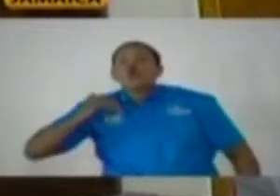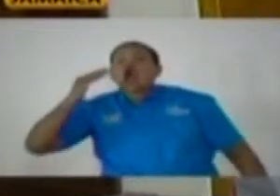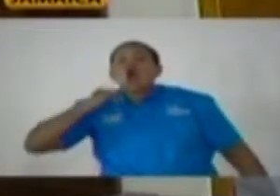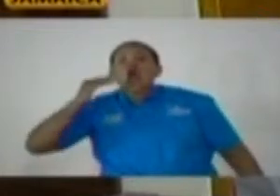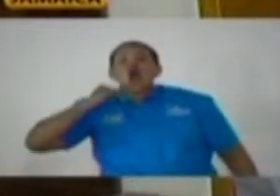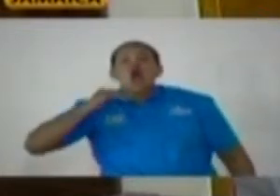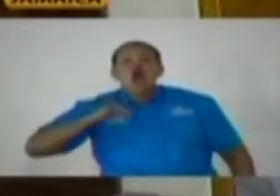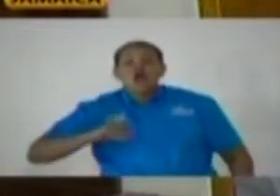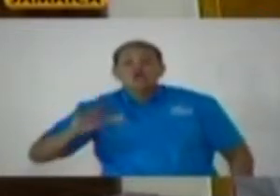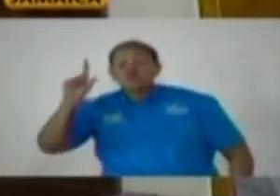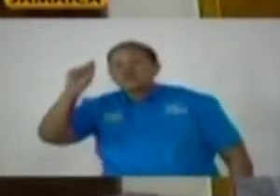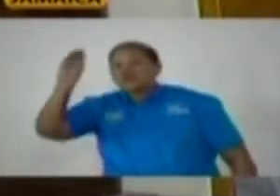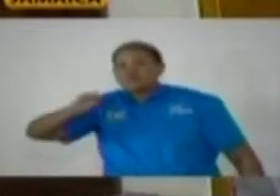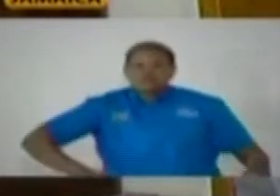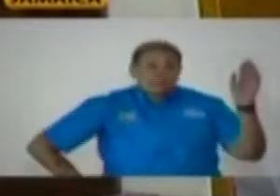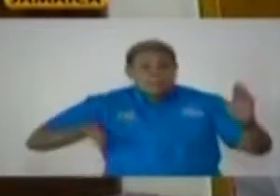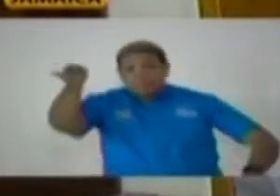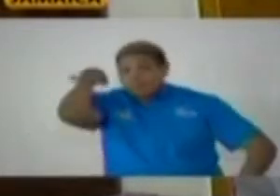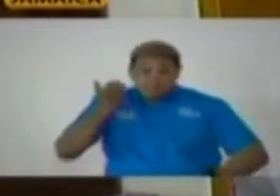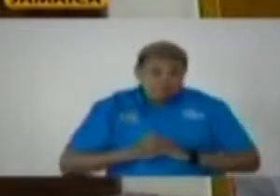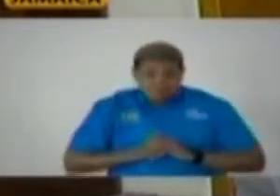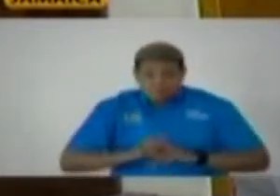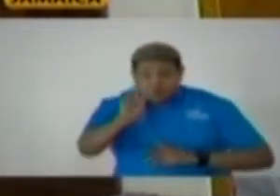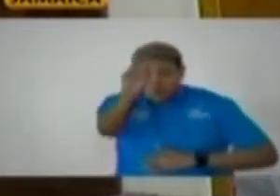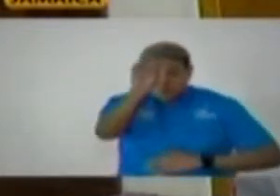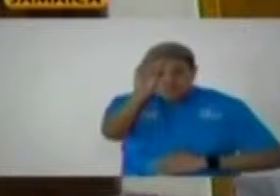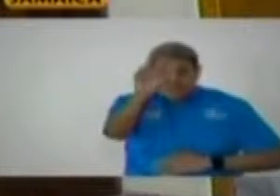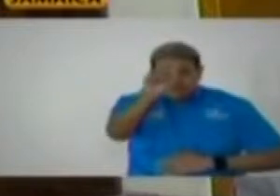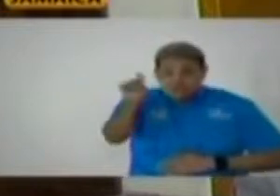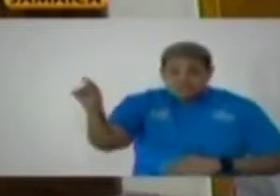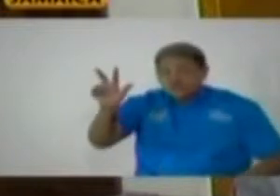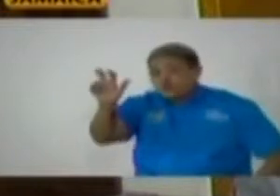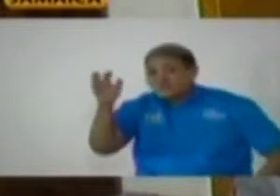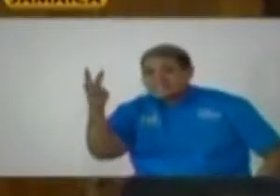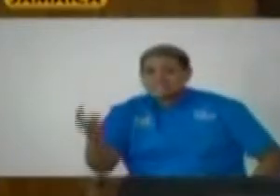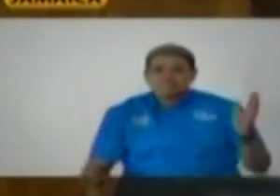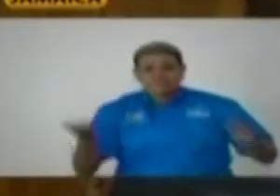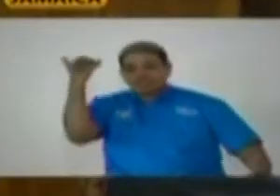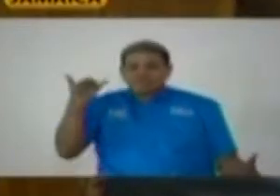has gone up 20%, $263 to $316.